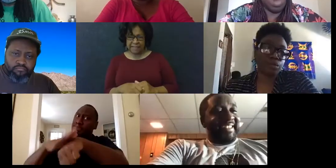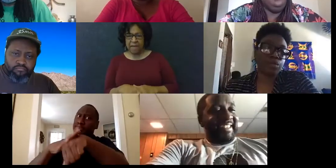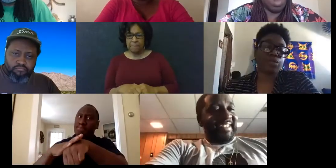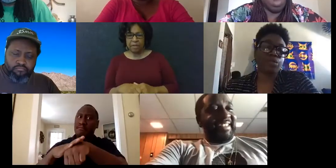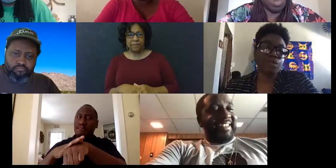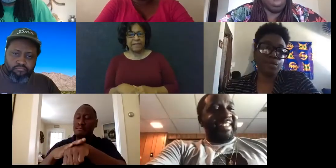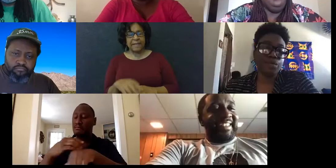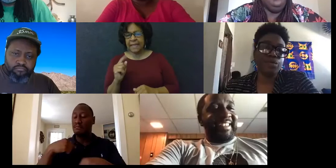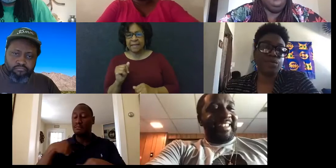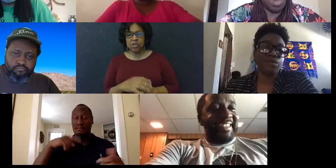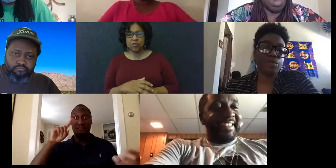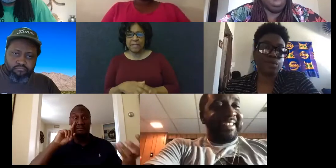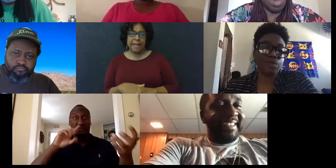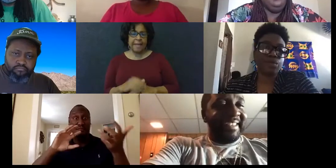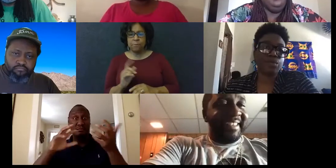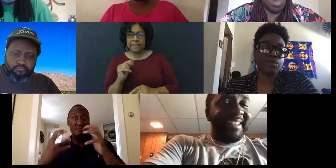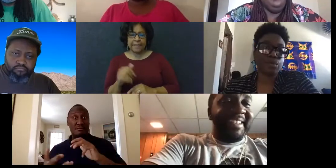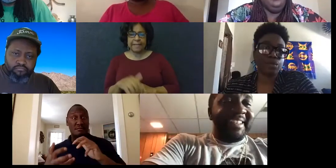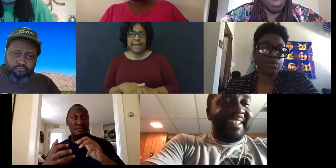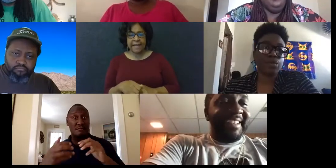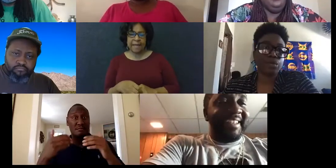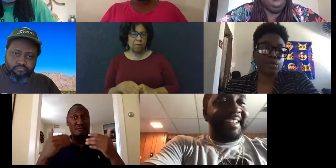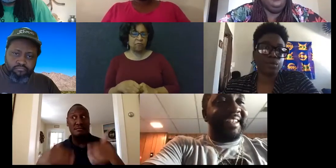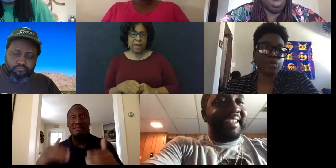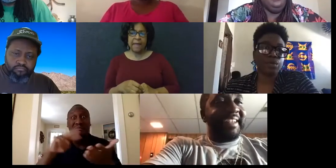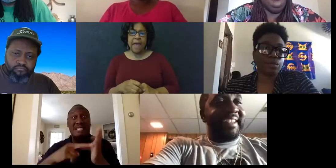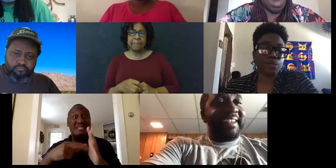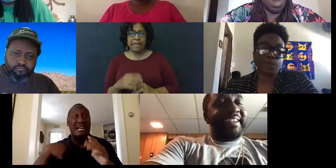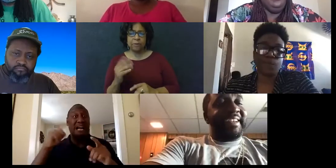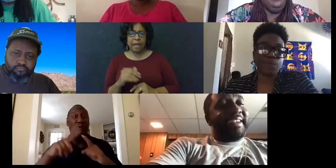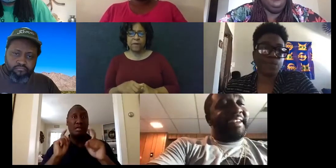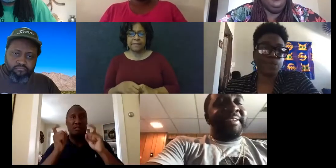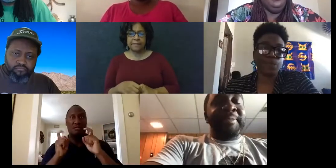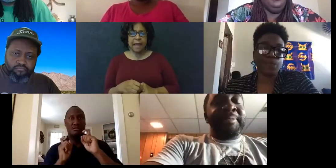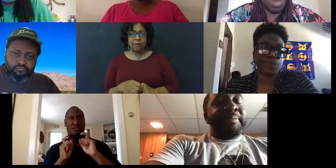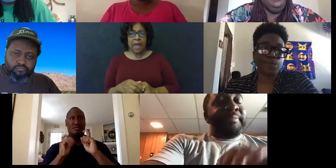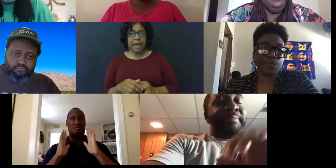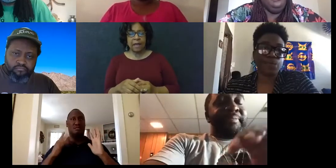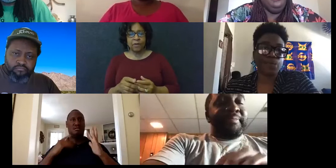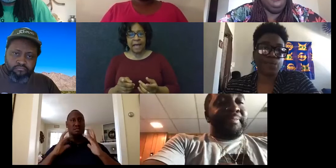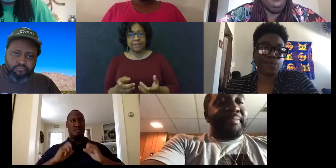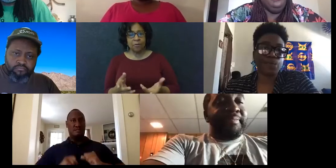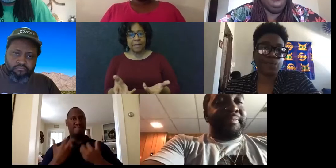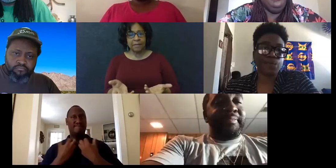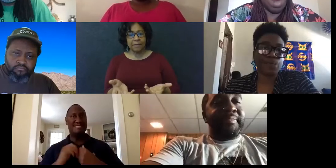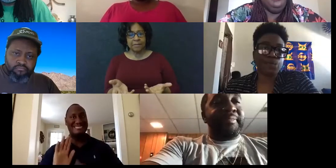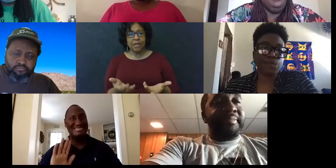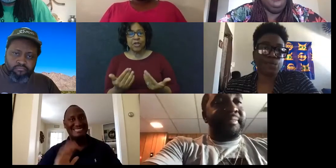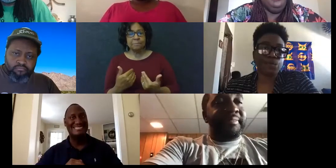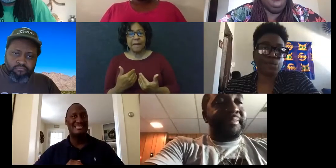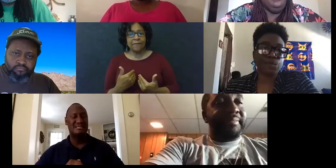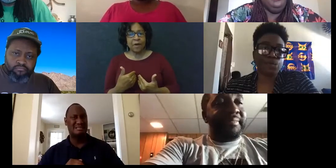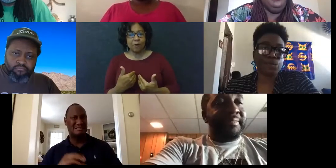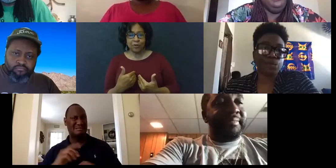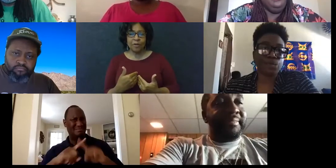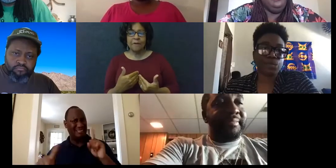expressive, because if he does that in the street, he would get attacked and arrested. I mean, he could get wrestled down. And I realized, oh my goodness, just